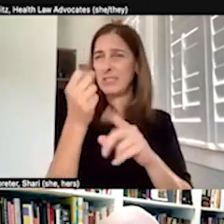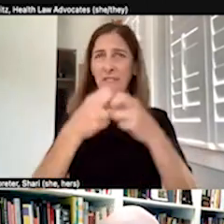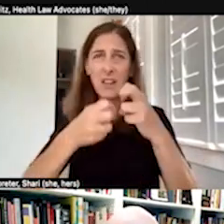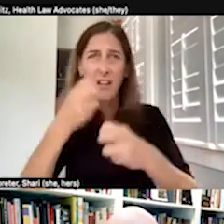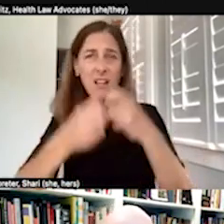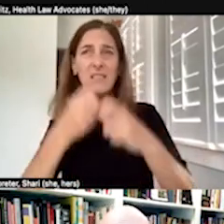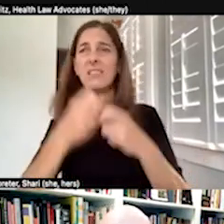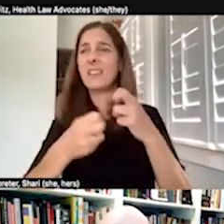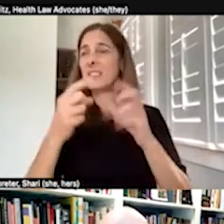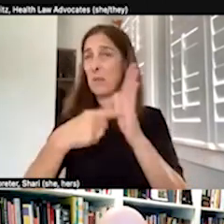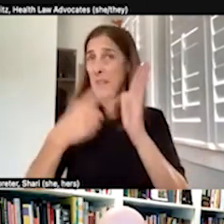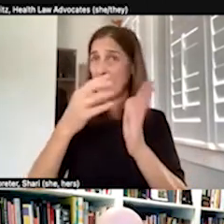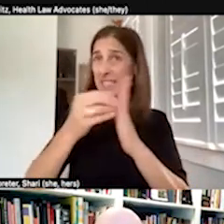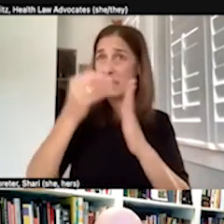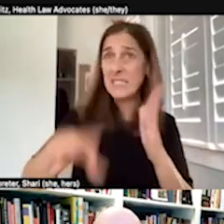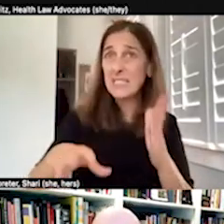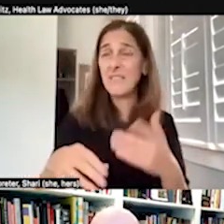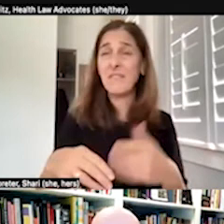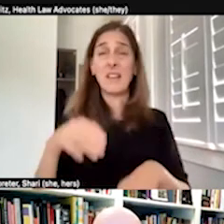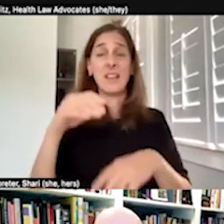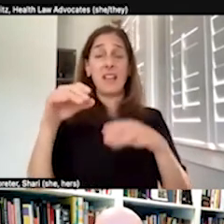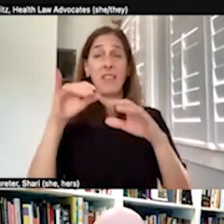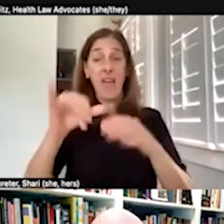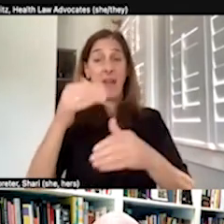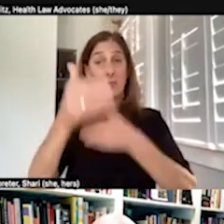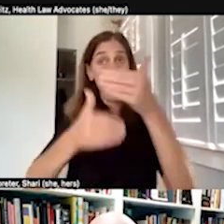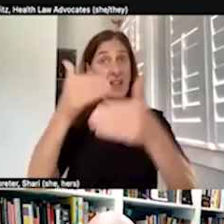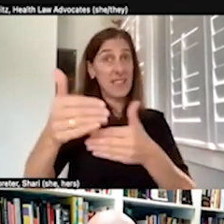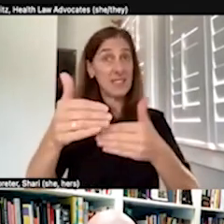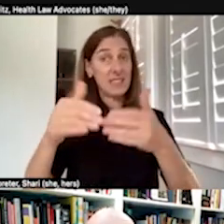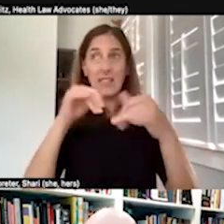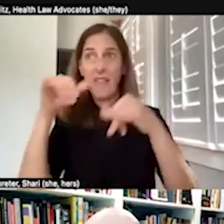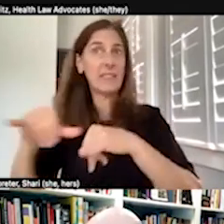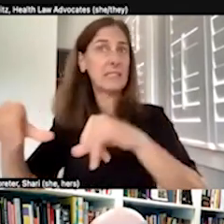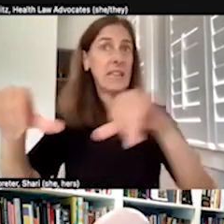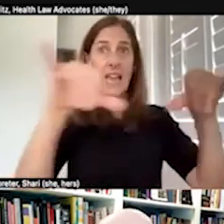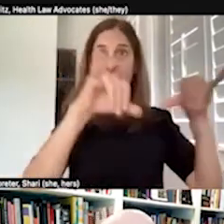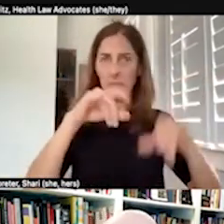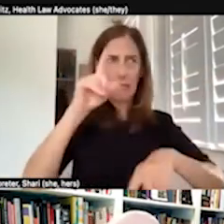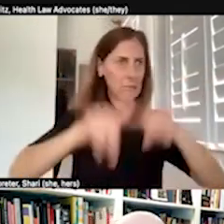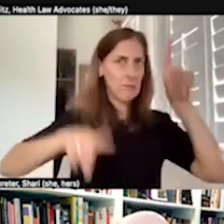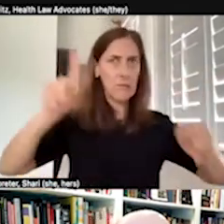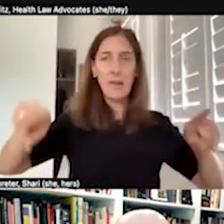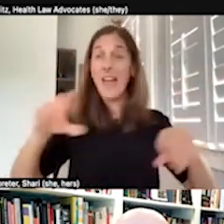some judges can be actually not safe for a name change.